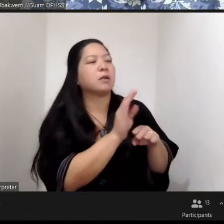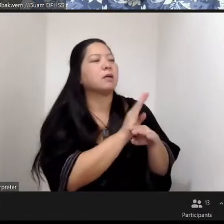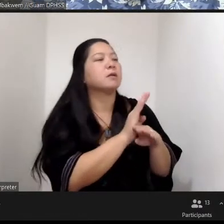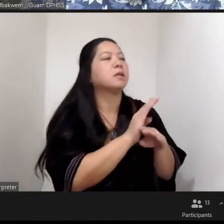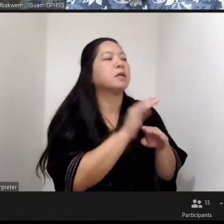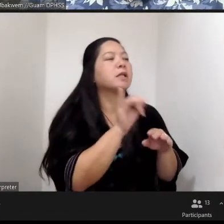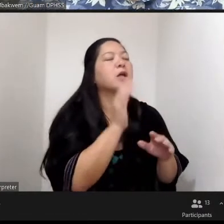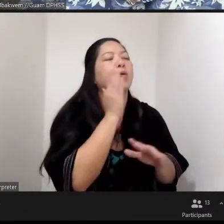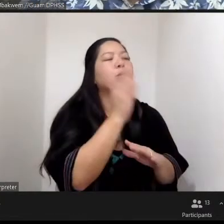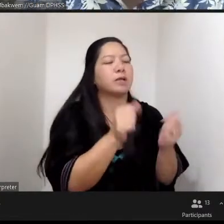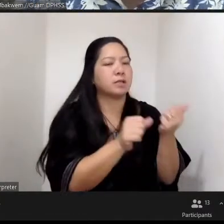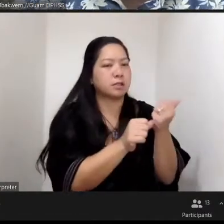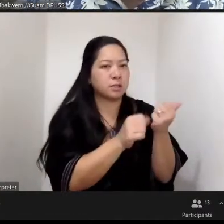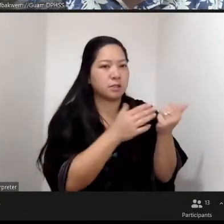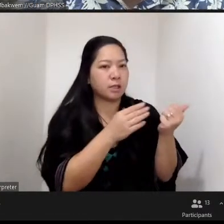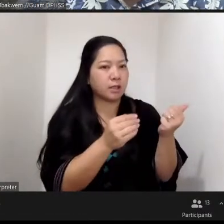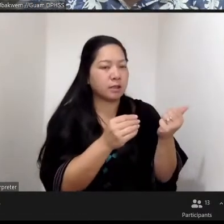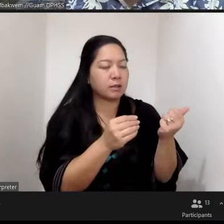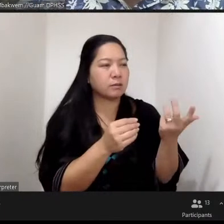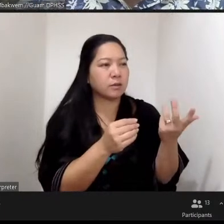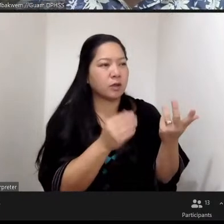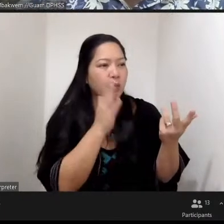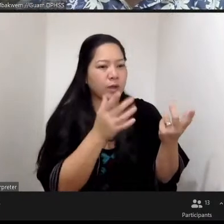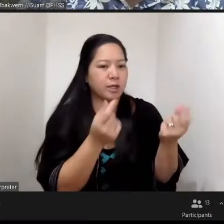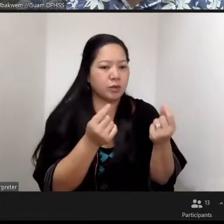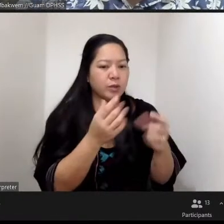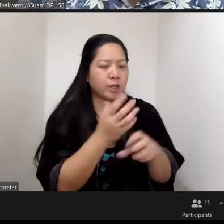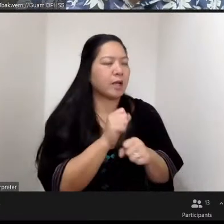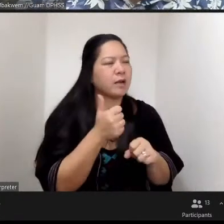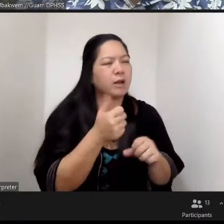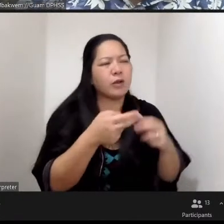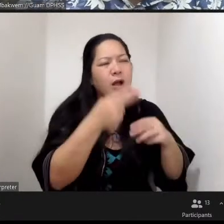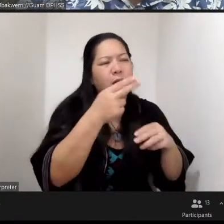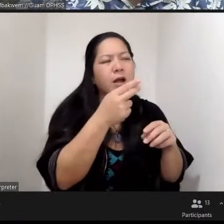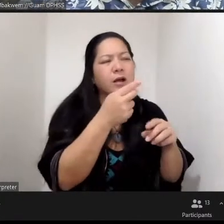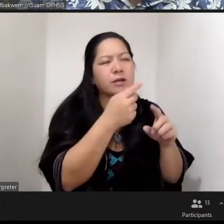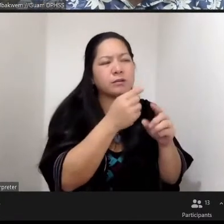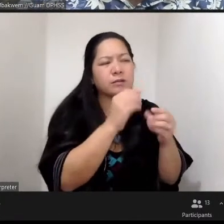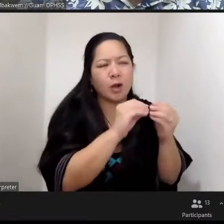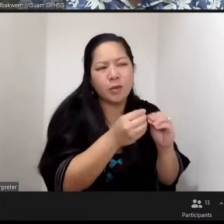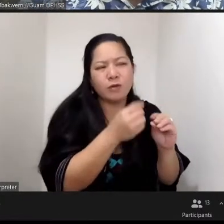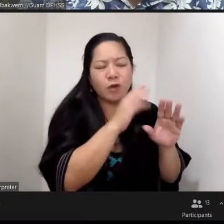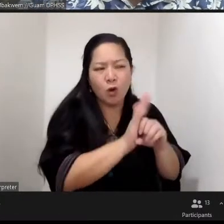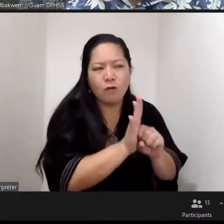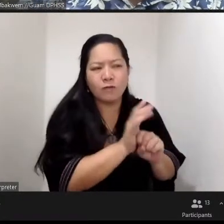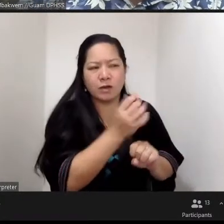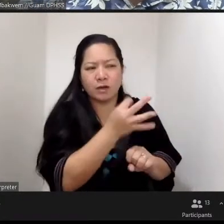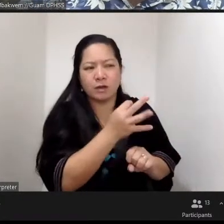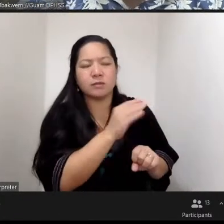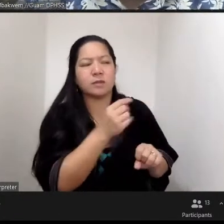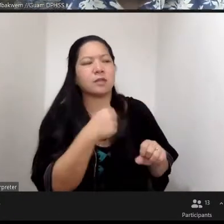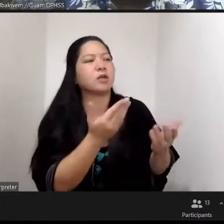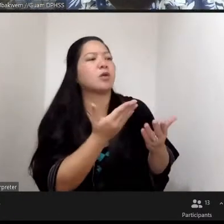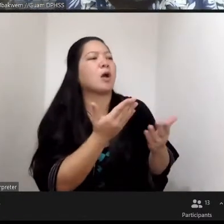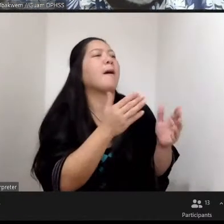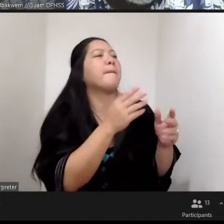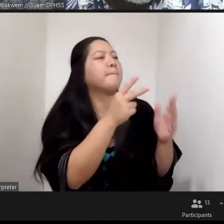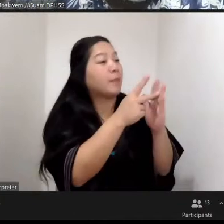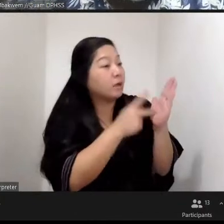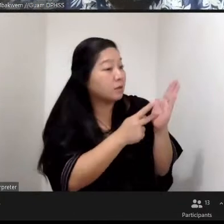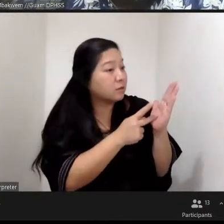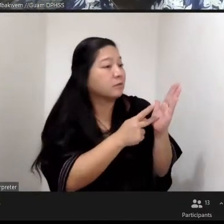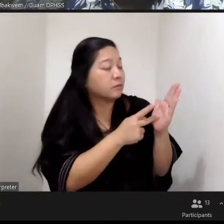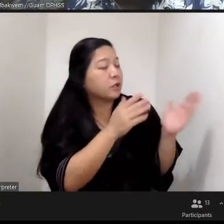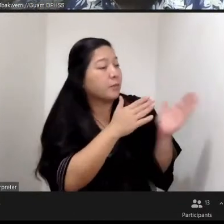will assist in case they get another surge. So they are prepared. I mean, the policy prepares them for a surge,